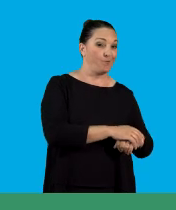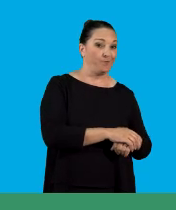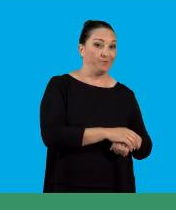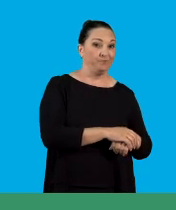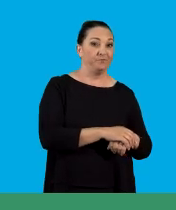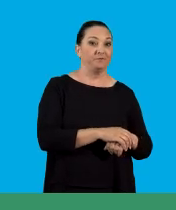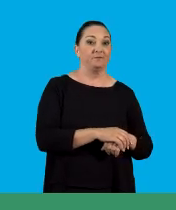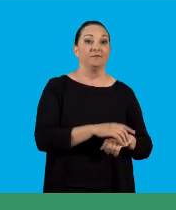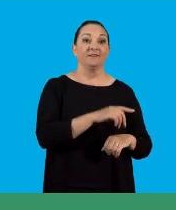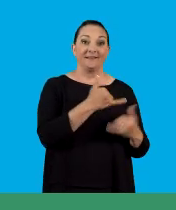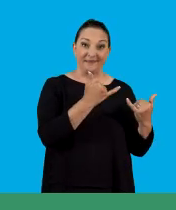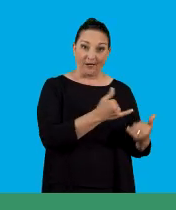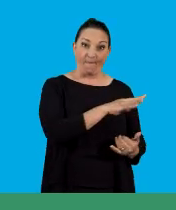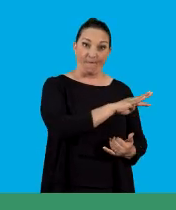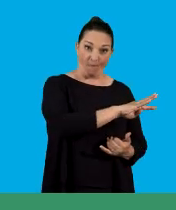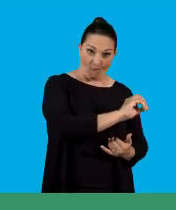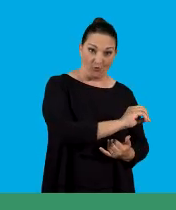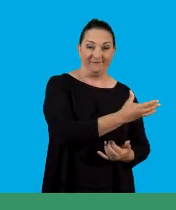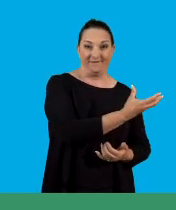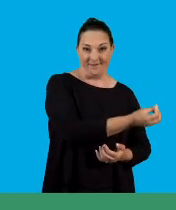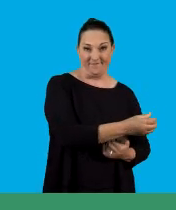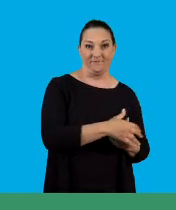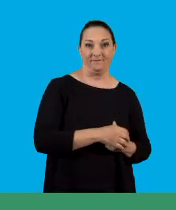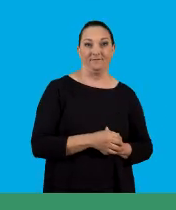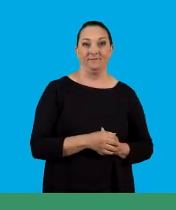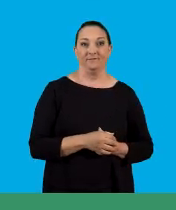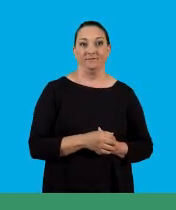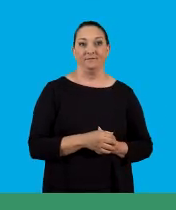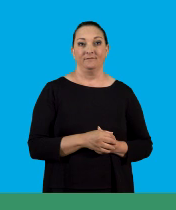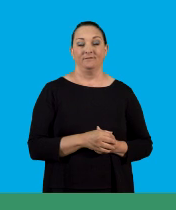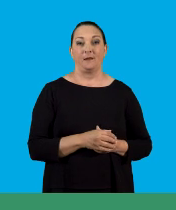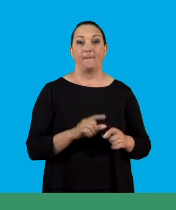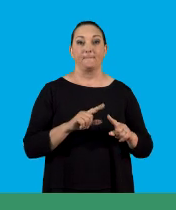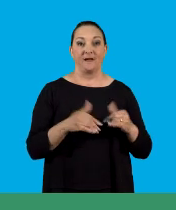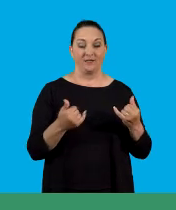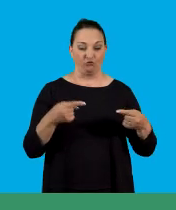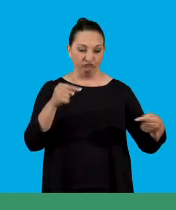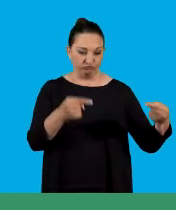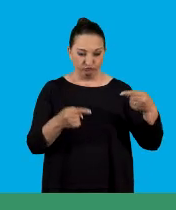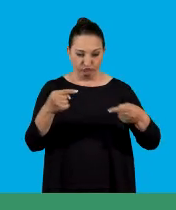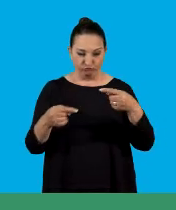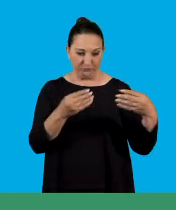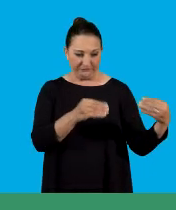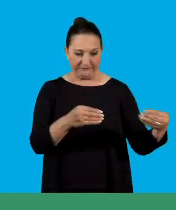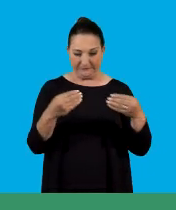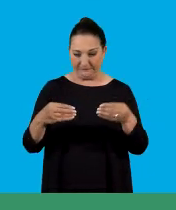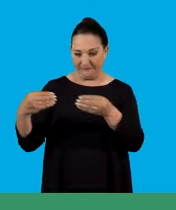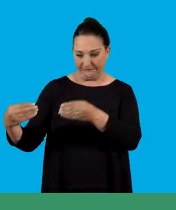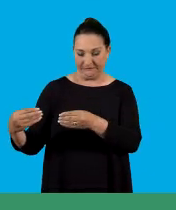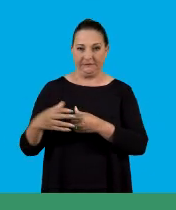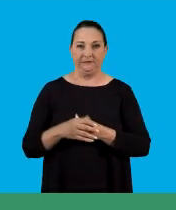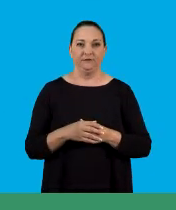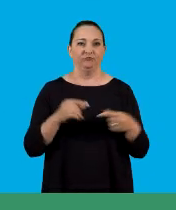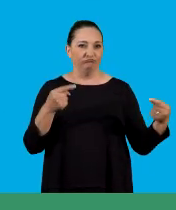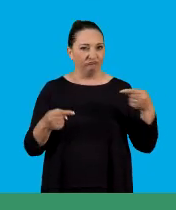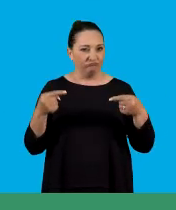making them to have 40 customers in that particular market. And in the market where they are competing, remember we have business 1, 2,